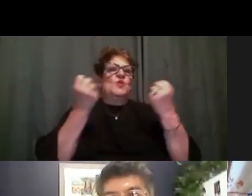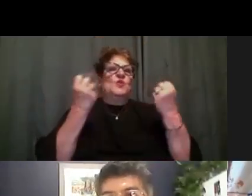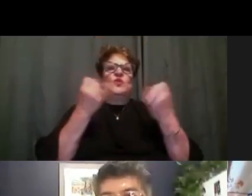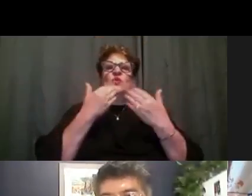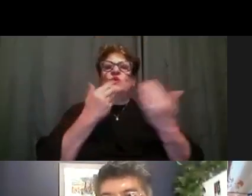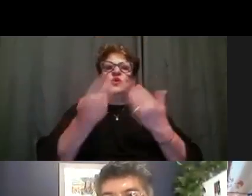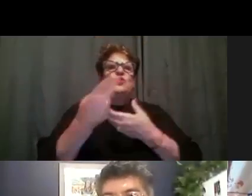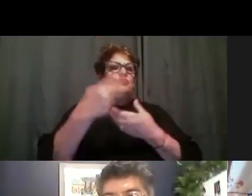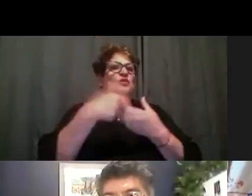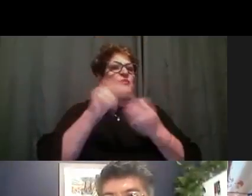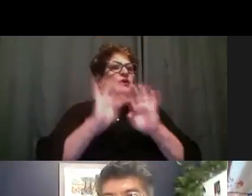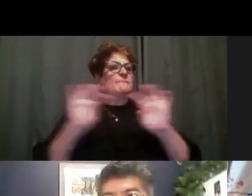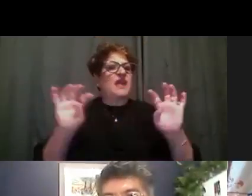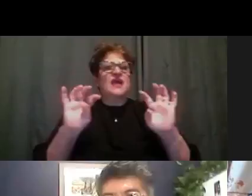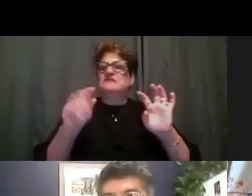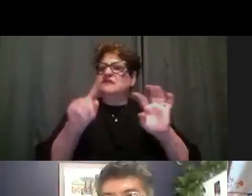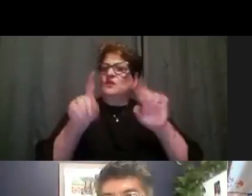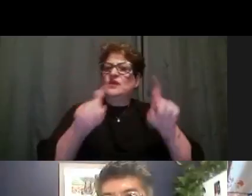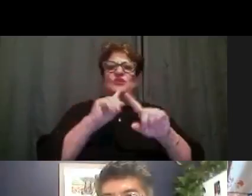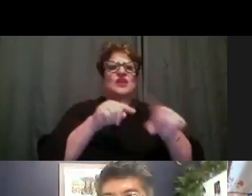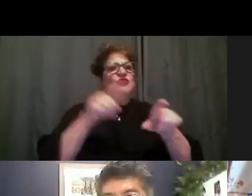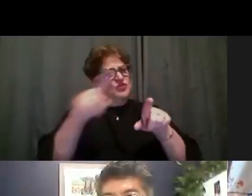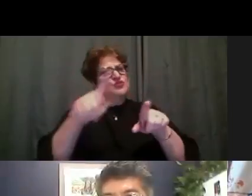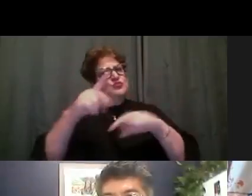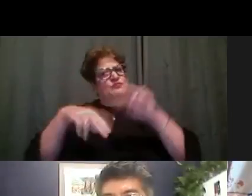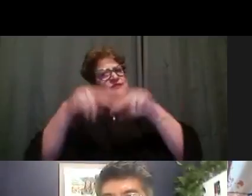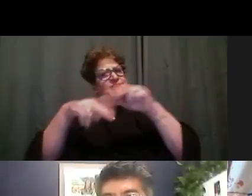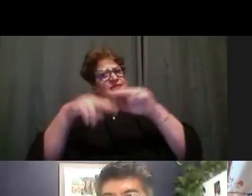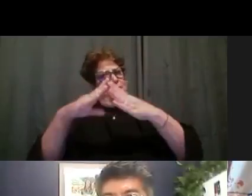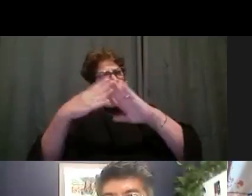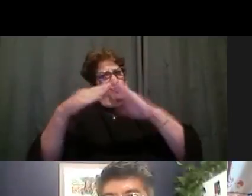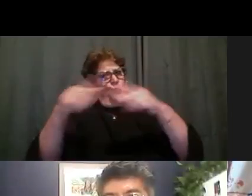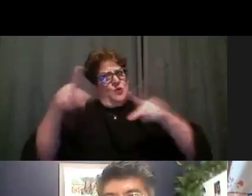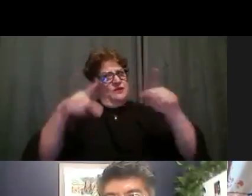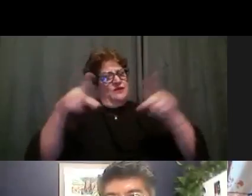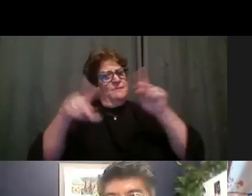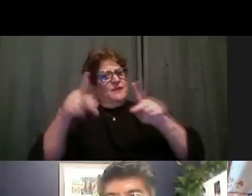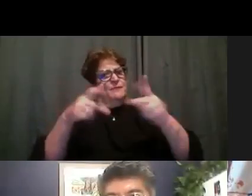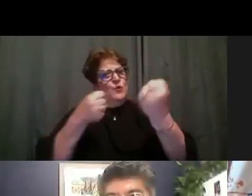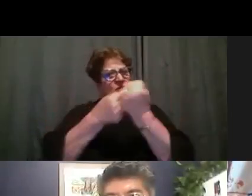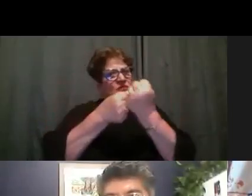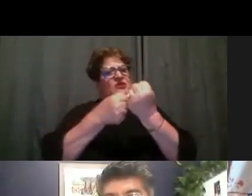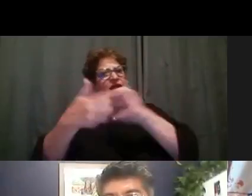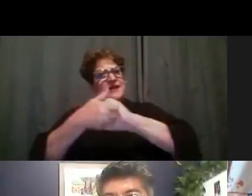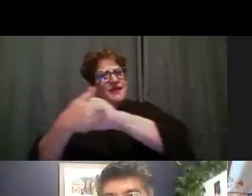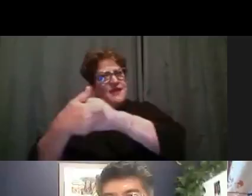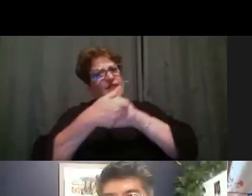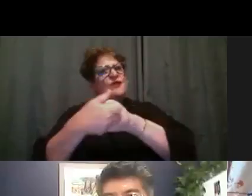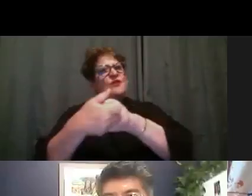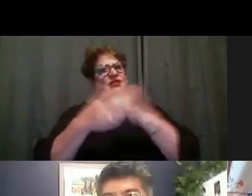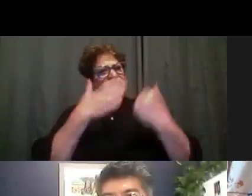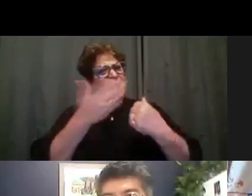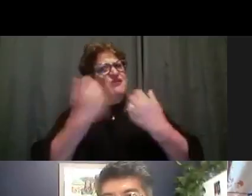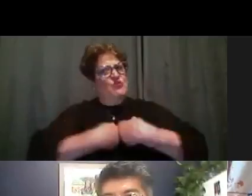building a community of advocates and allies. I think that really is a way forward. And thank you for being open and honest,